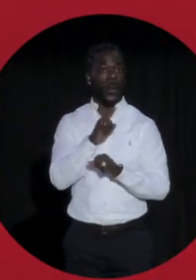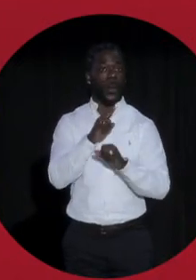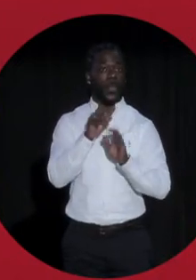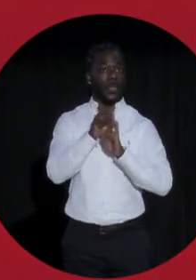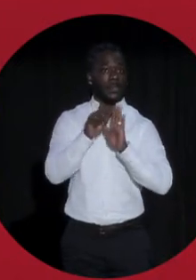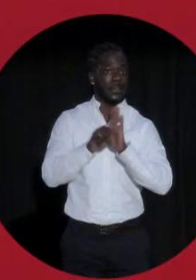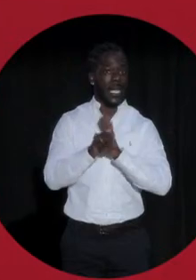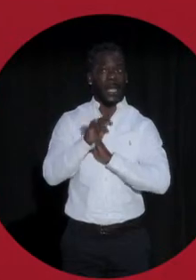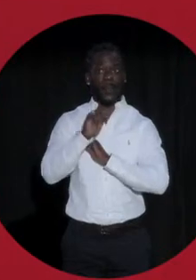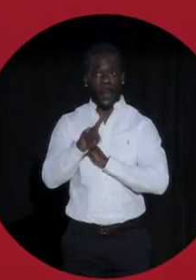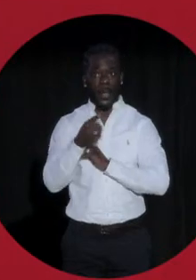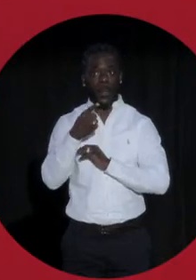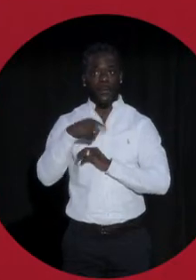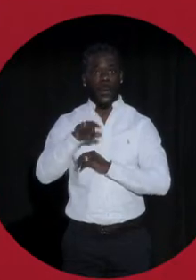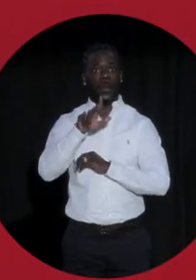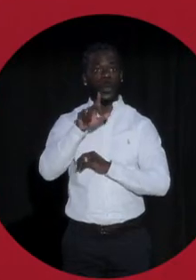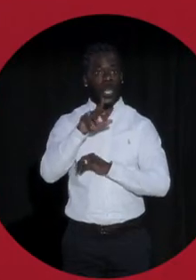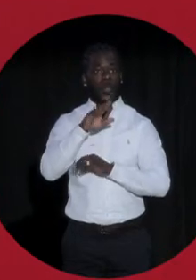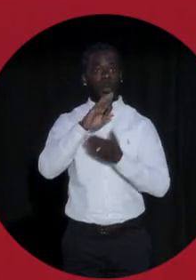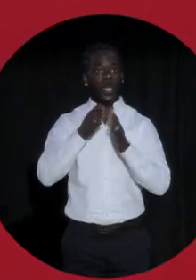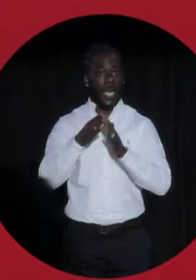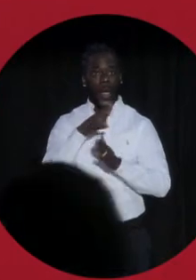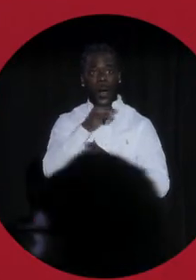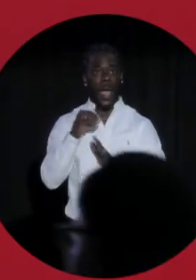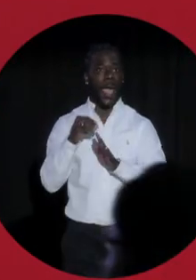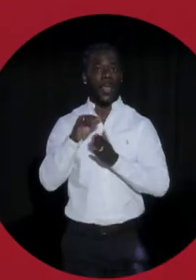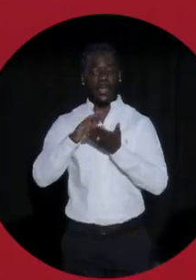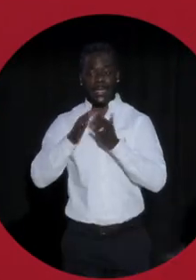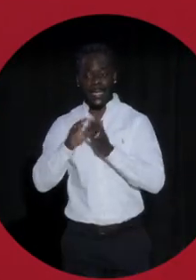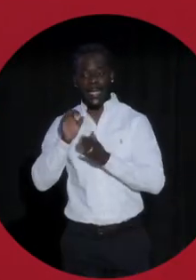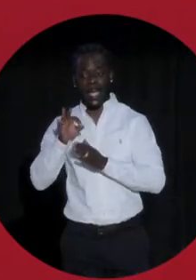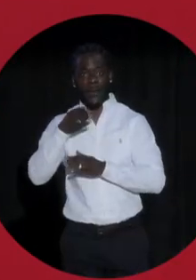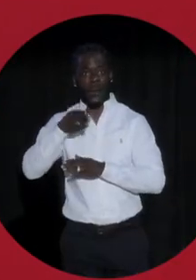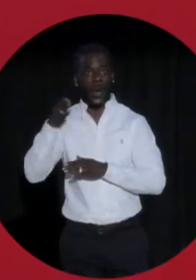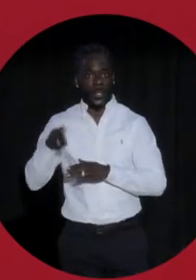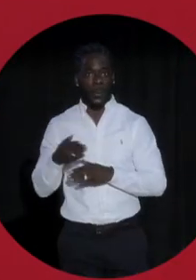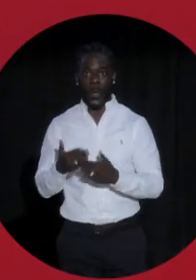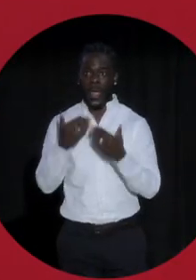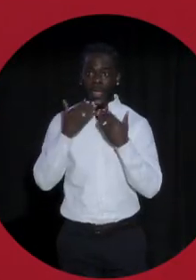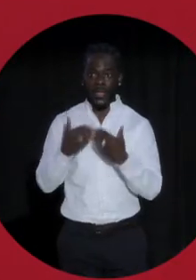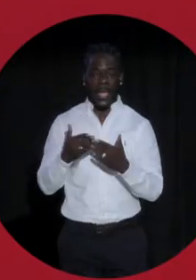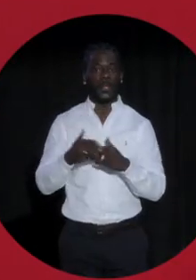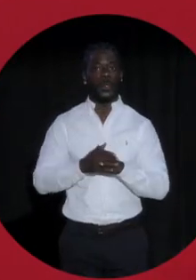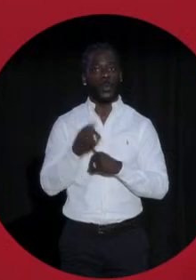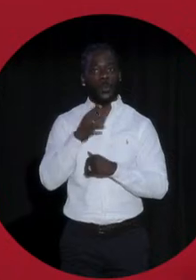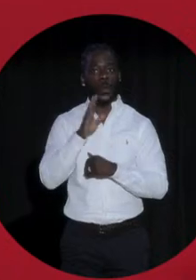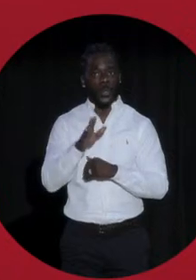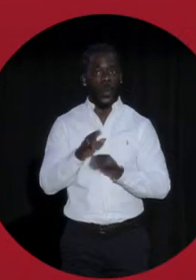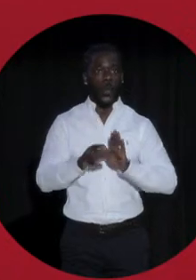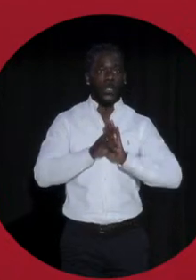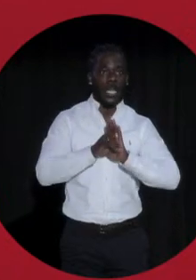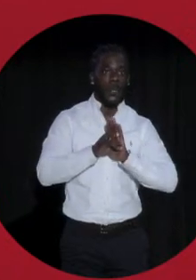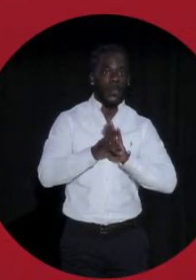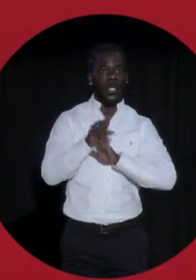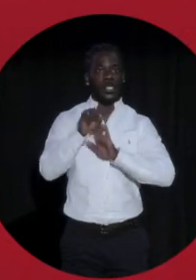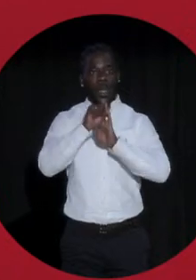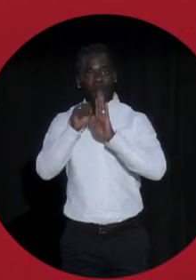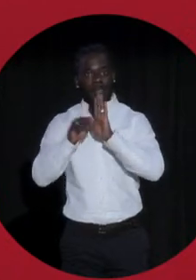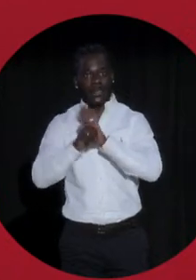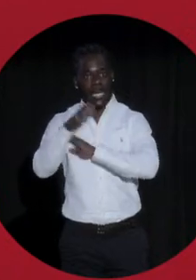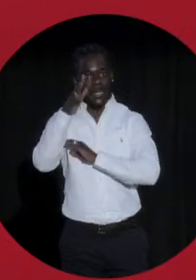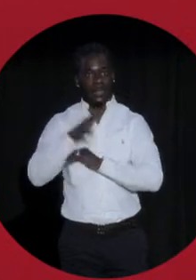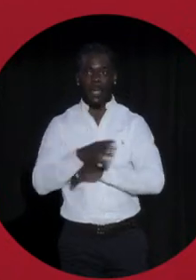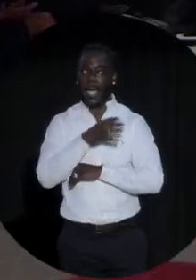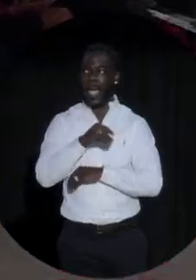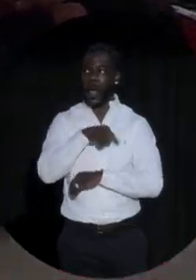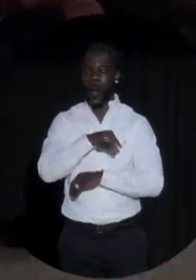of Baltimore. Thank you, Lieutenant Boyd Rutherford, for your demonstration of statesman qualities that